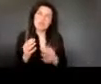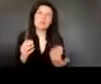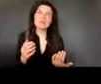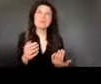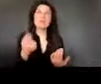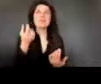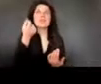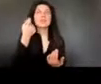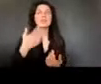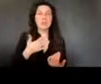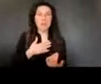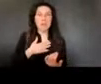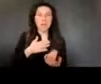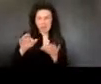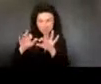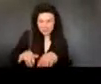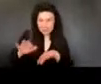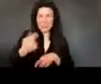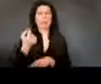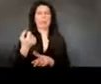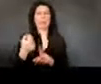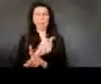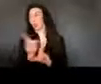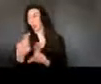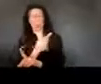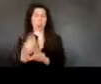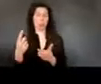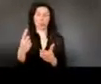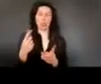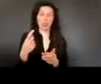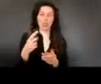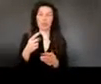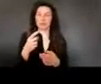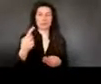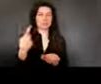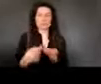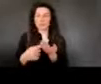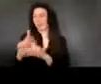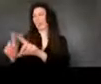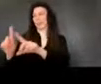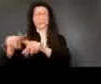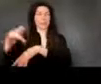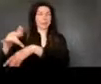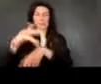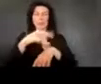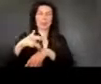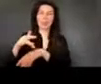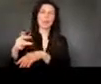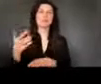chaotic way and touch on a lot of things. So working in living arrangements in these mines in the 19th